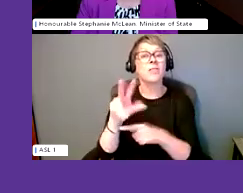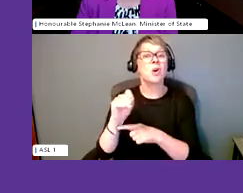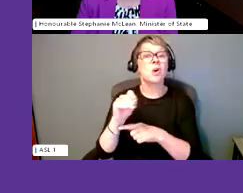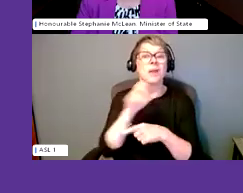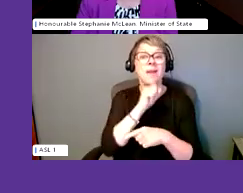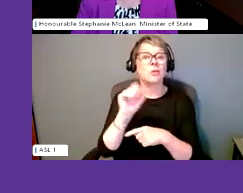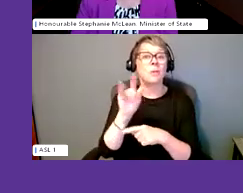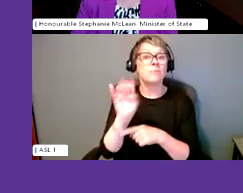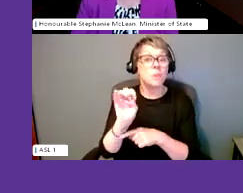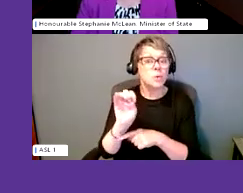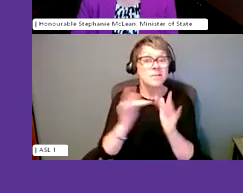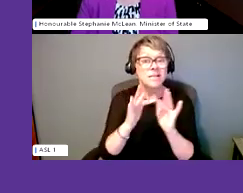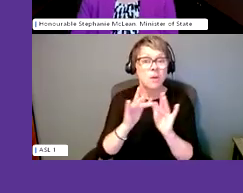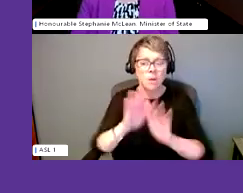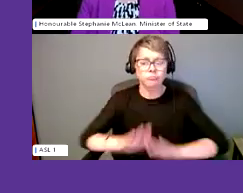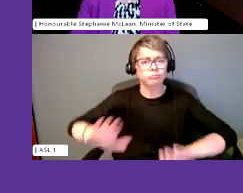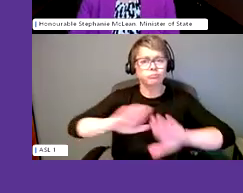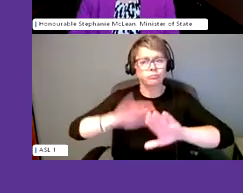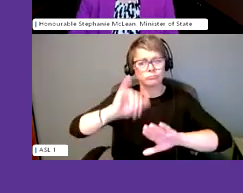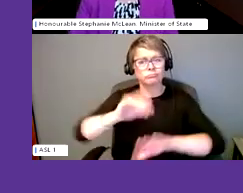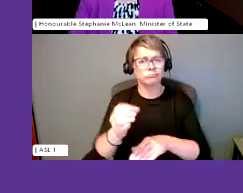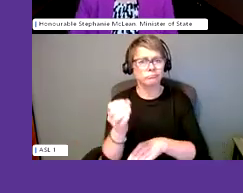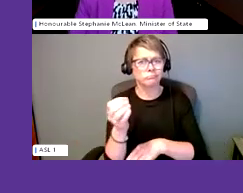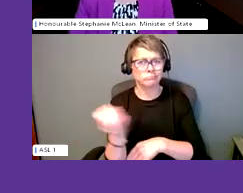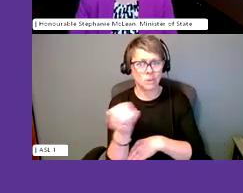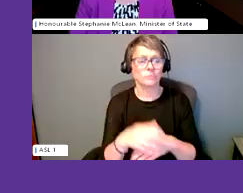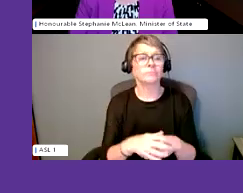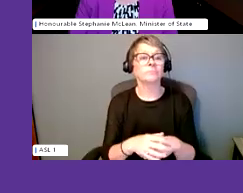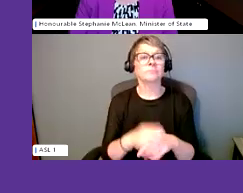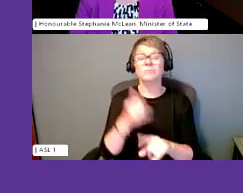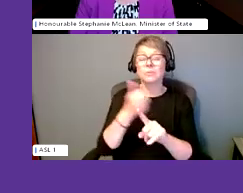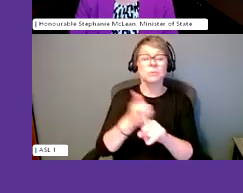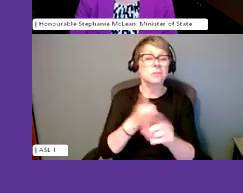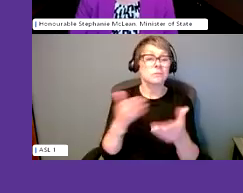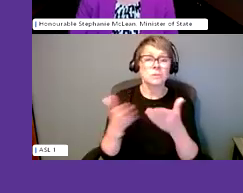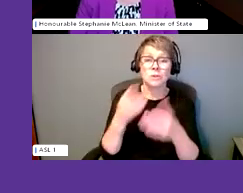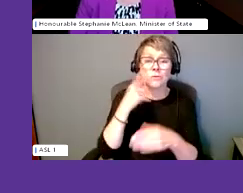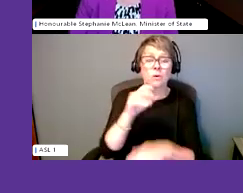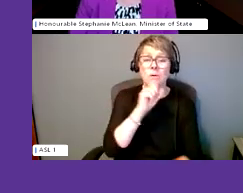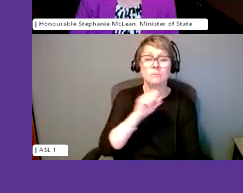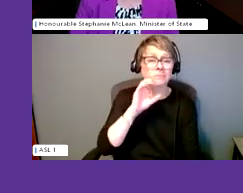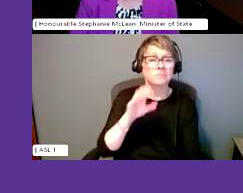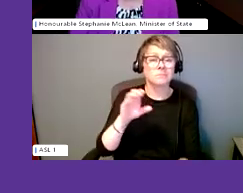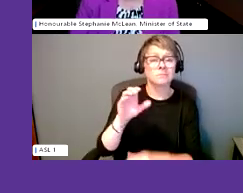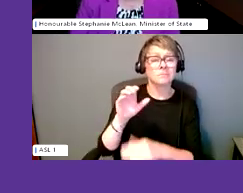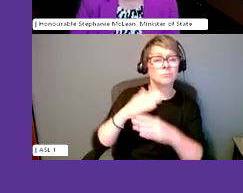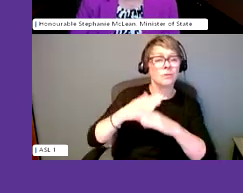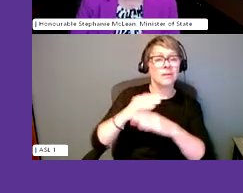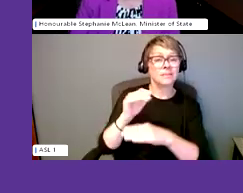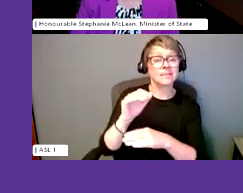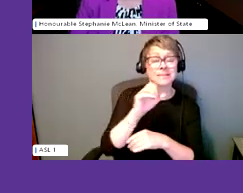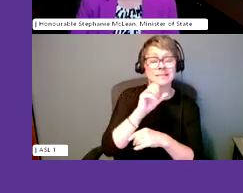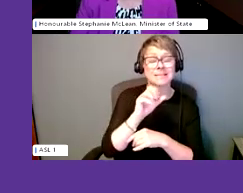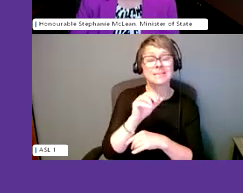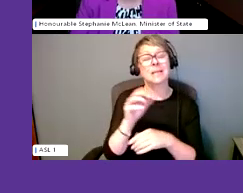the province. Marta has served with the Canadian Network for the Prevention of Elder Abuse, the Ontario Securities Commission